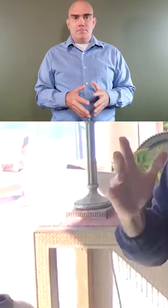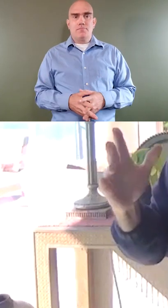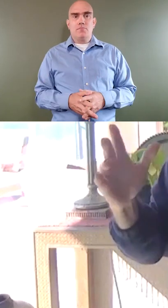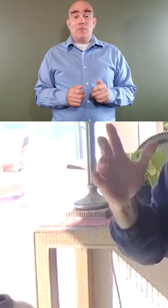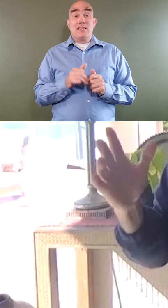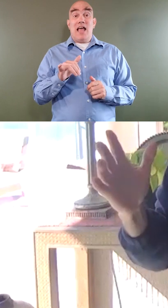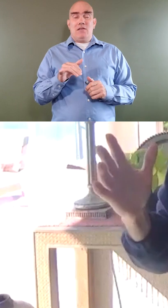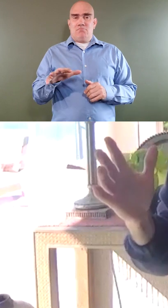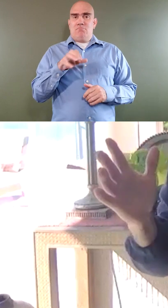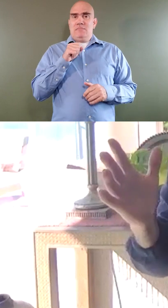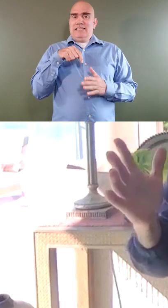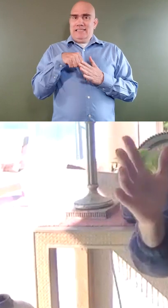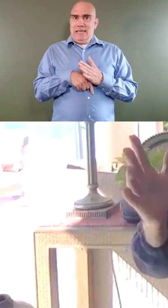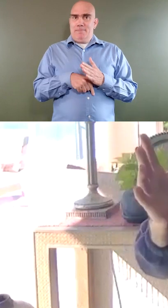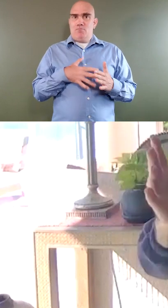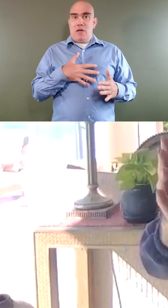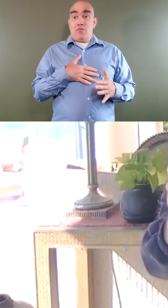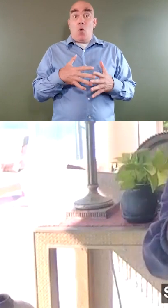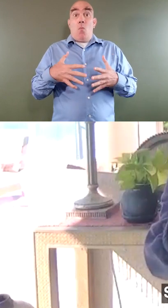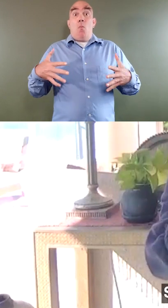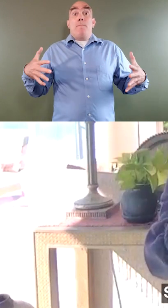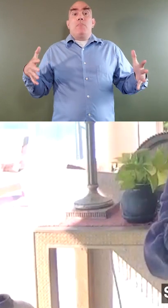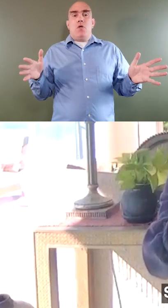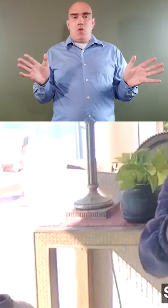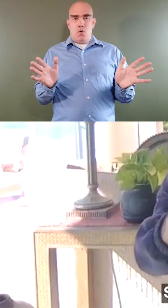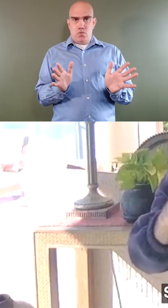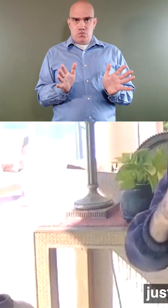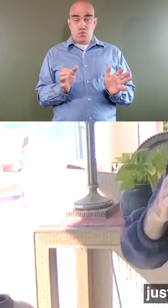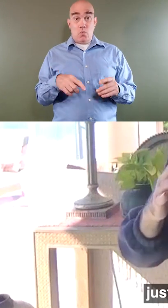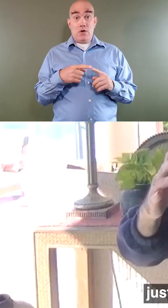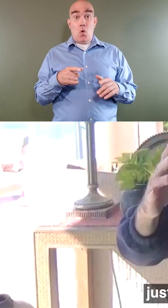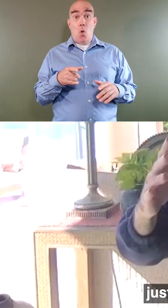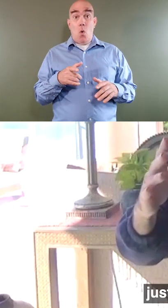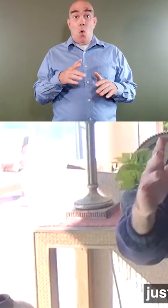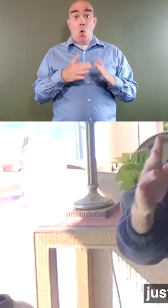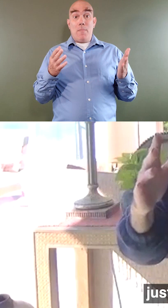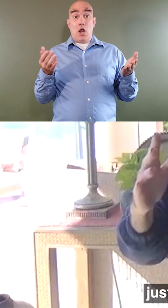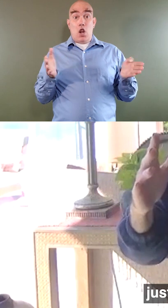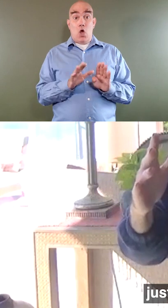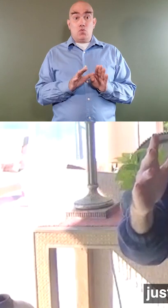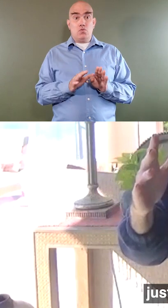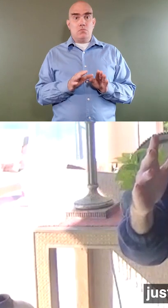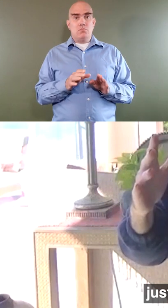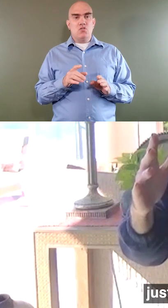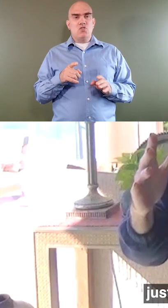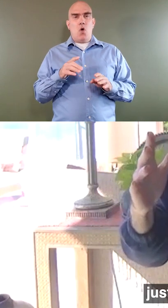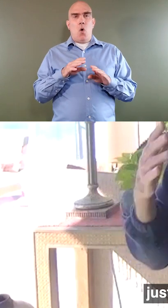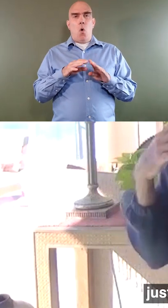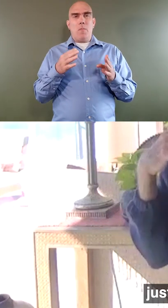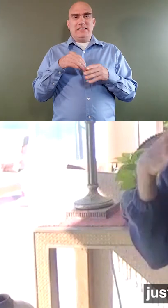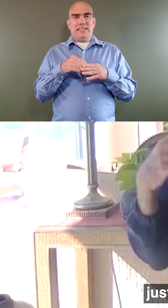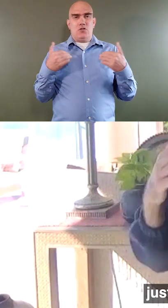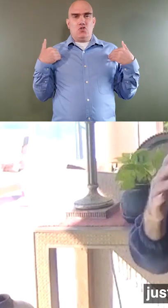That, breathe deep breath and open and close. So when you open and close, just open just